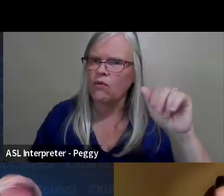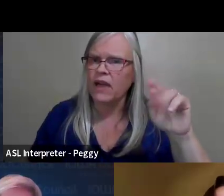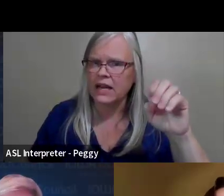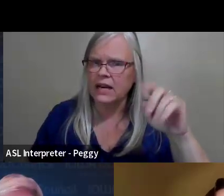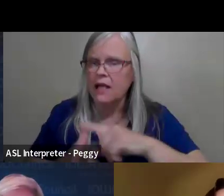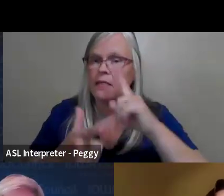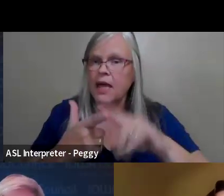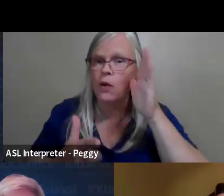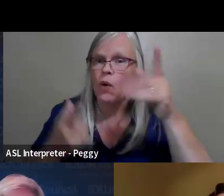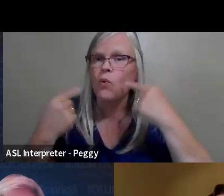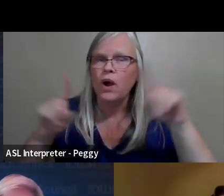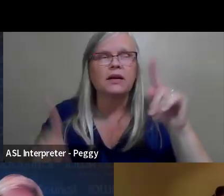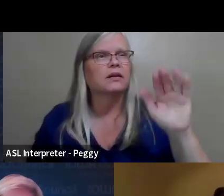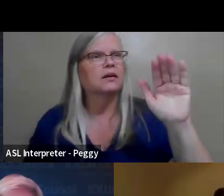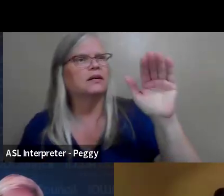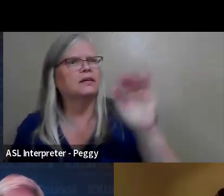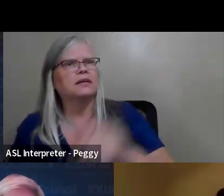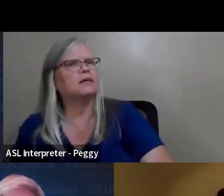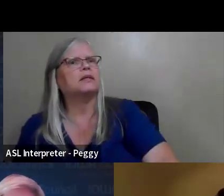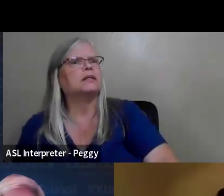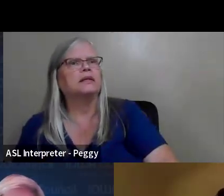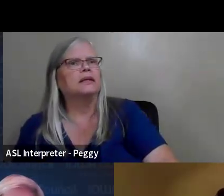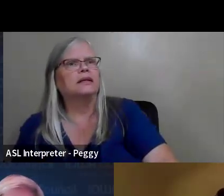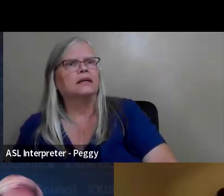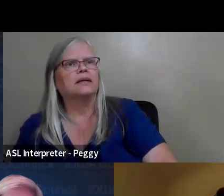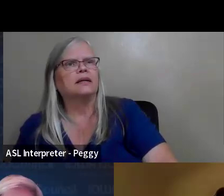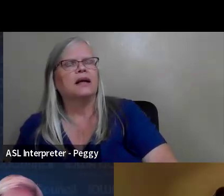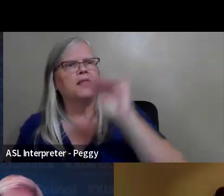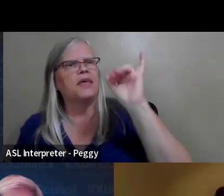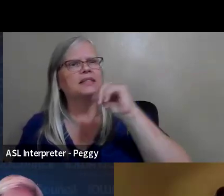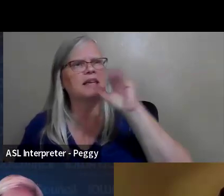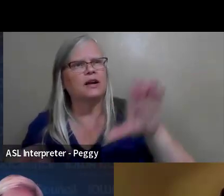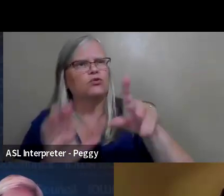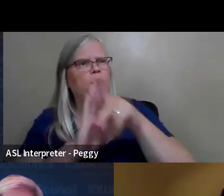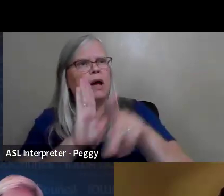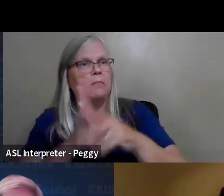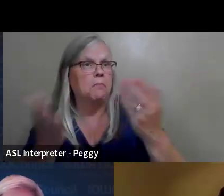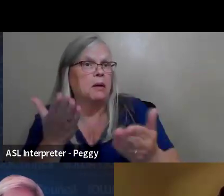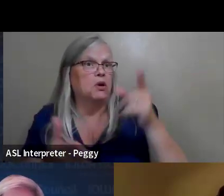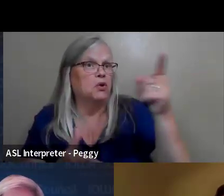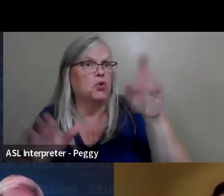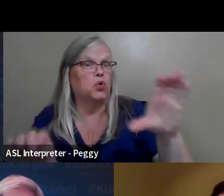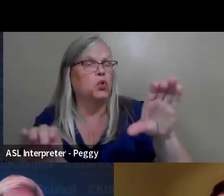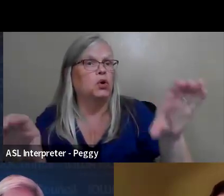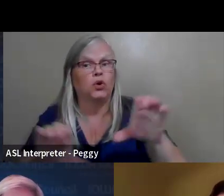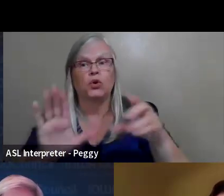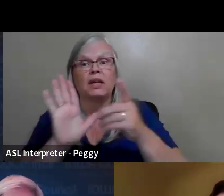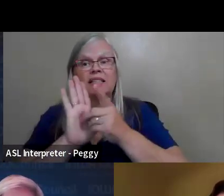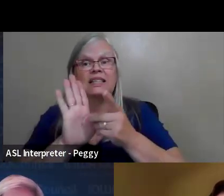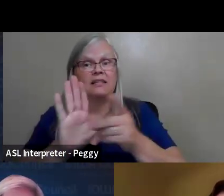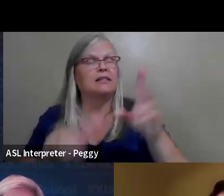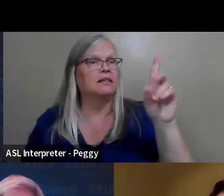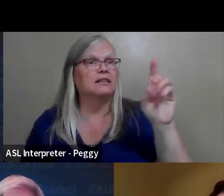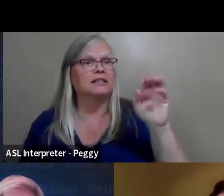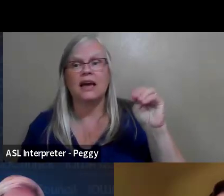work. And I said, that is not the way you do policy. That might be the way you do demonstration projects. Like, a smarter